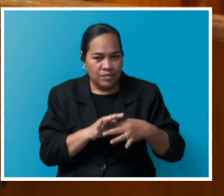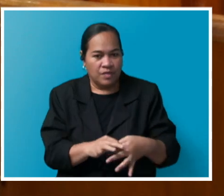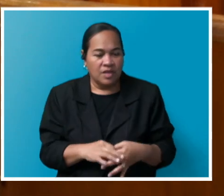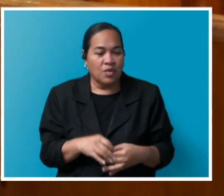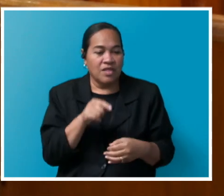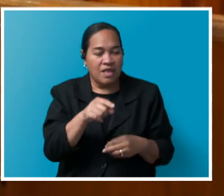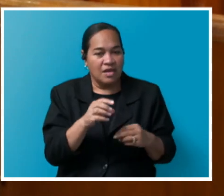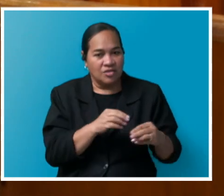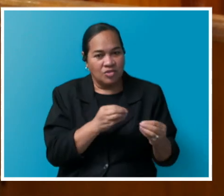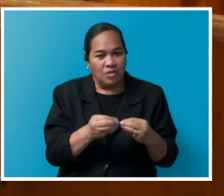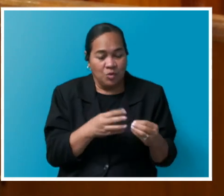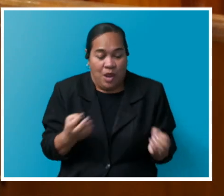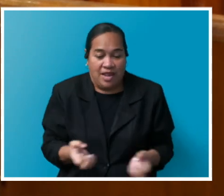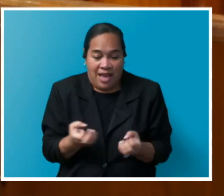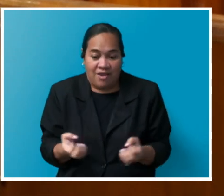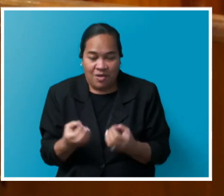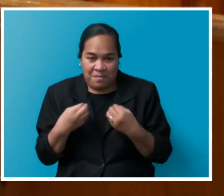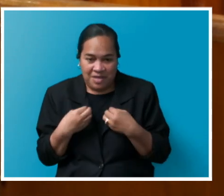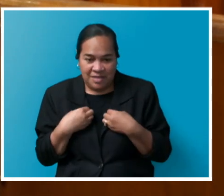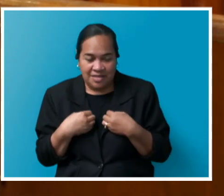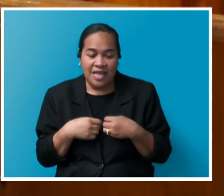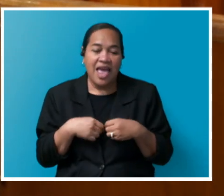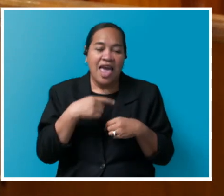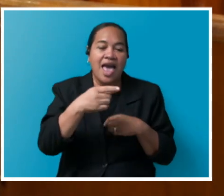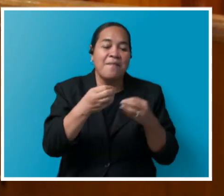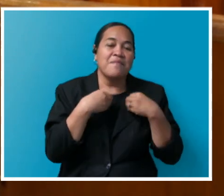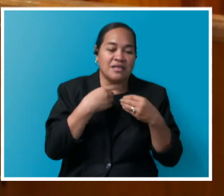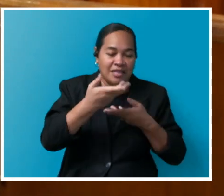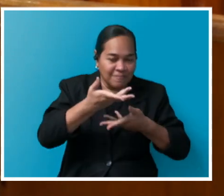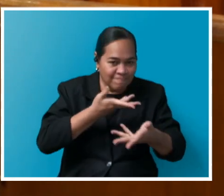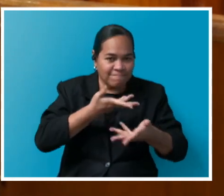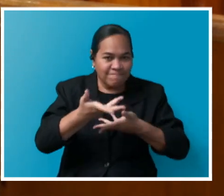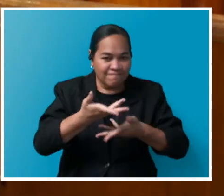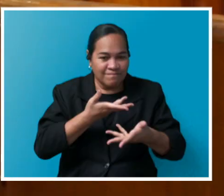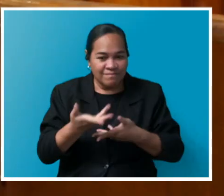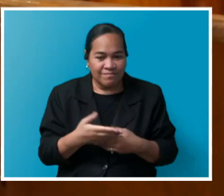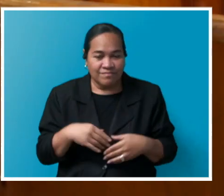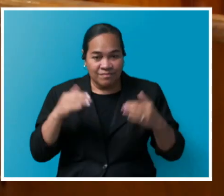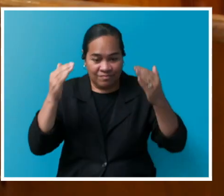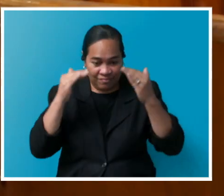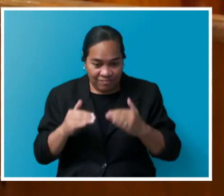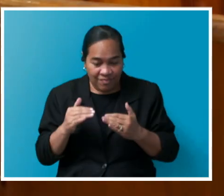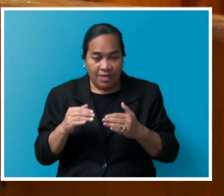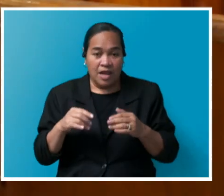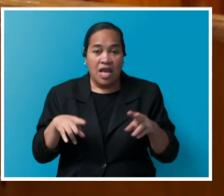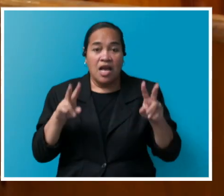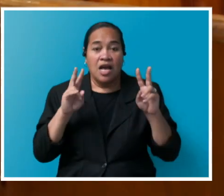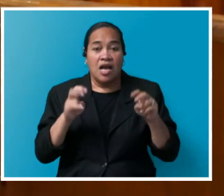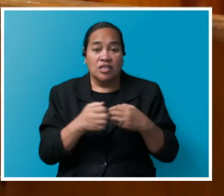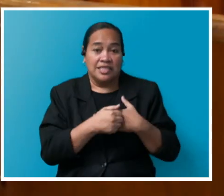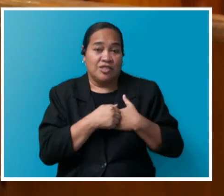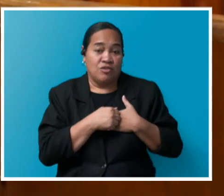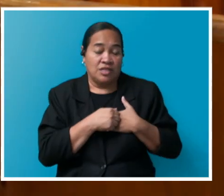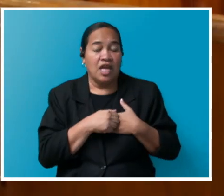and encouraging business-to-business collaboration. On security, Mr. Speaker, sir, Fiji has long supported the